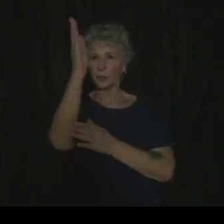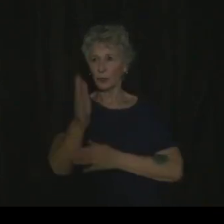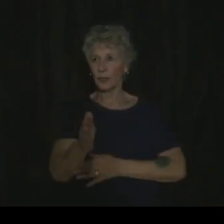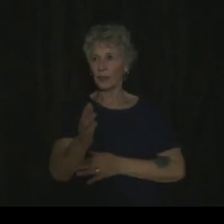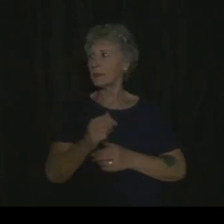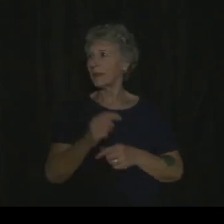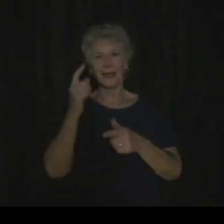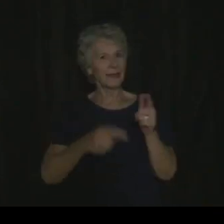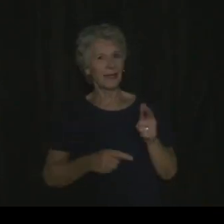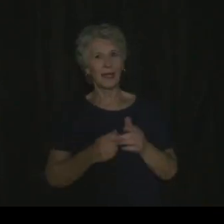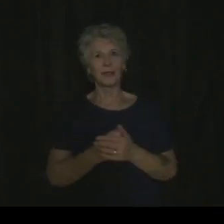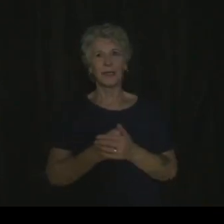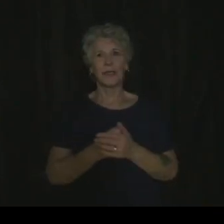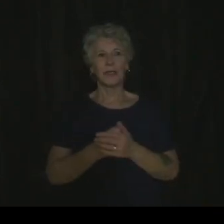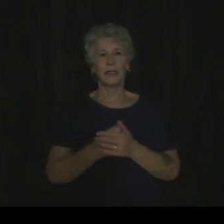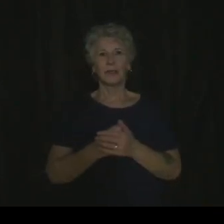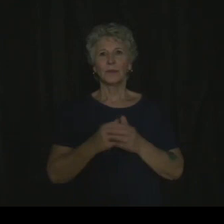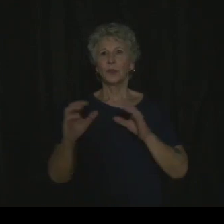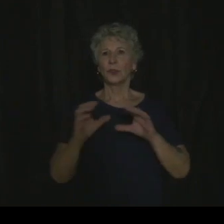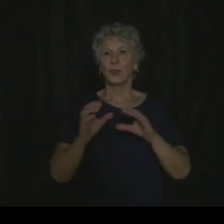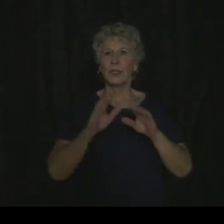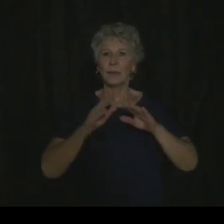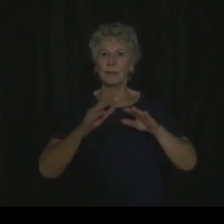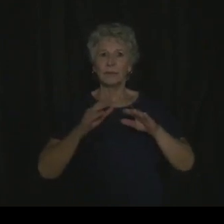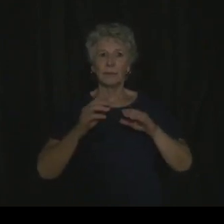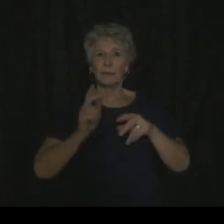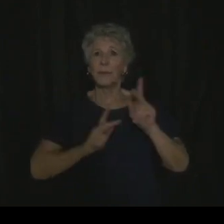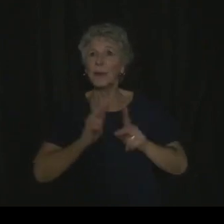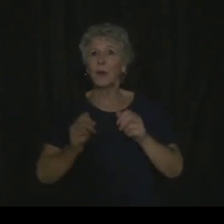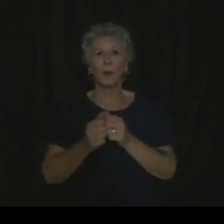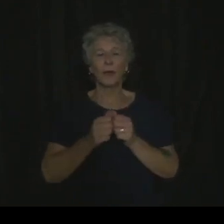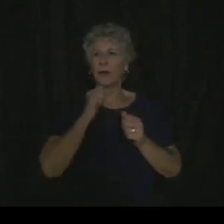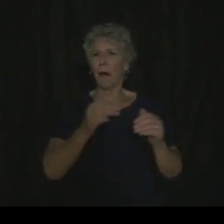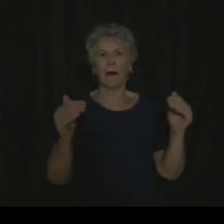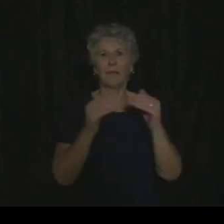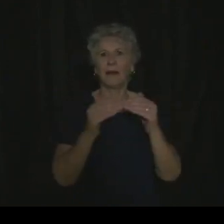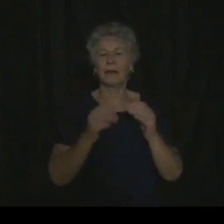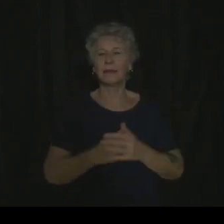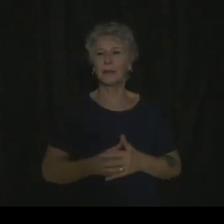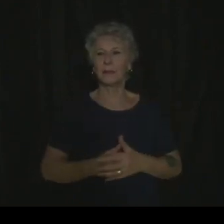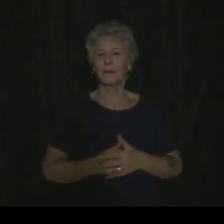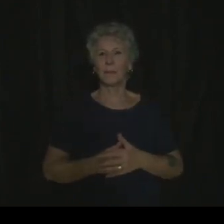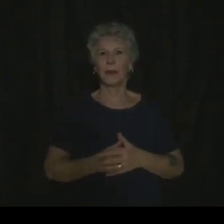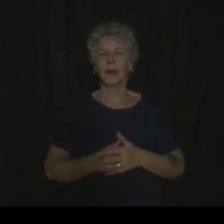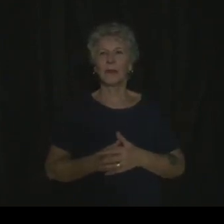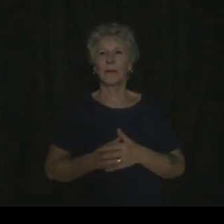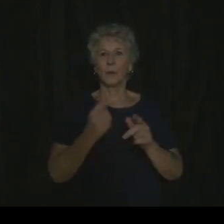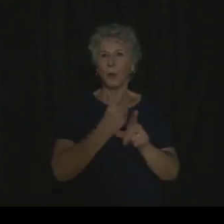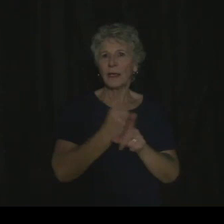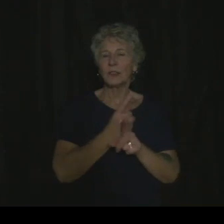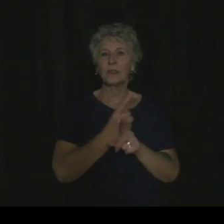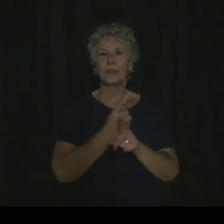he can't treat his creation with injustice. And righteousness in Scripture is consistently used to describe how